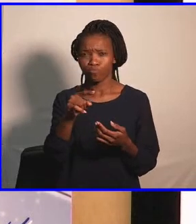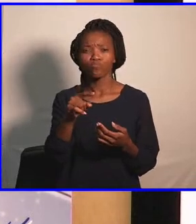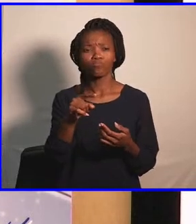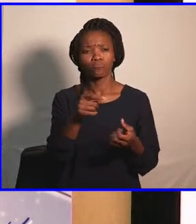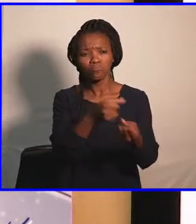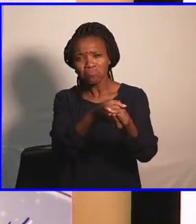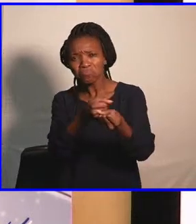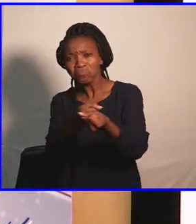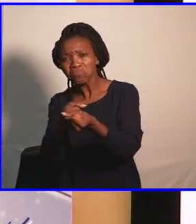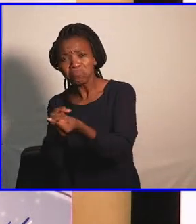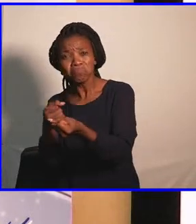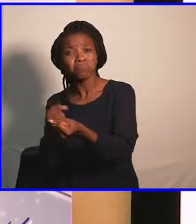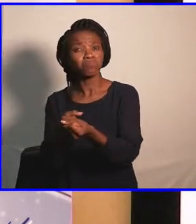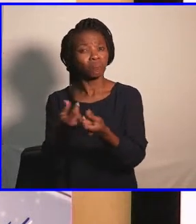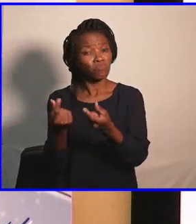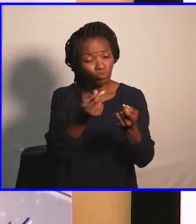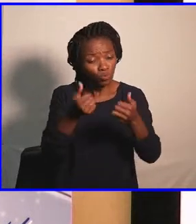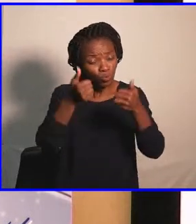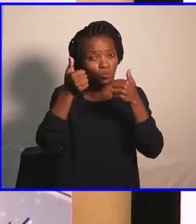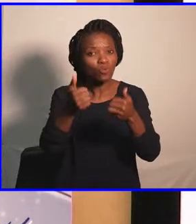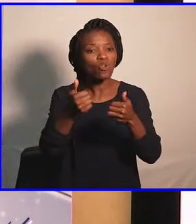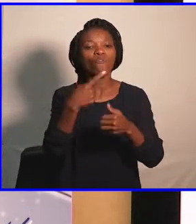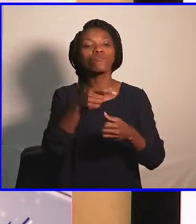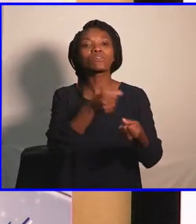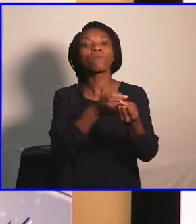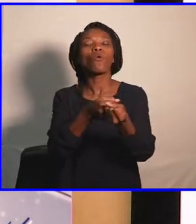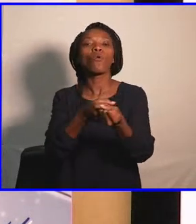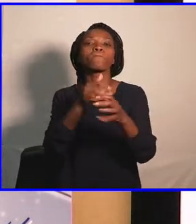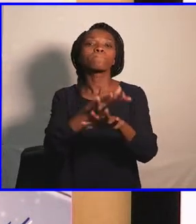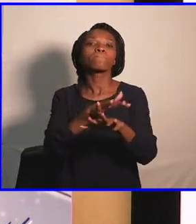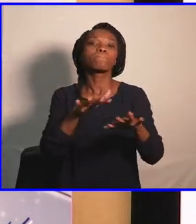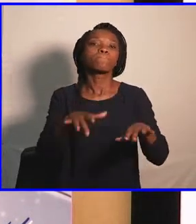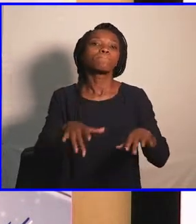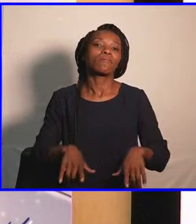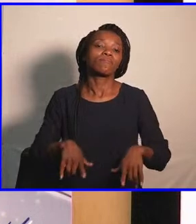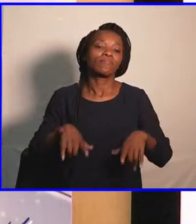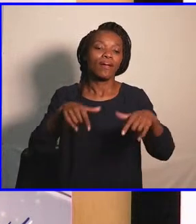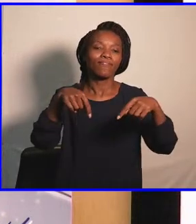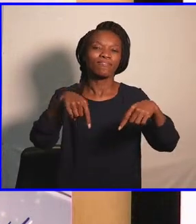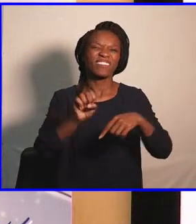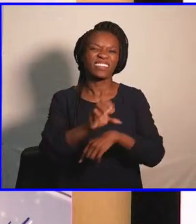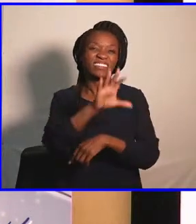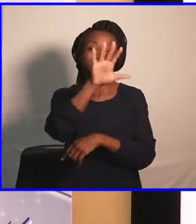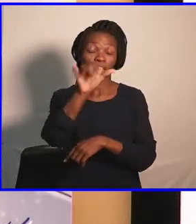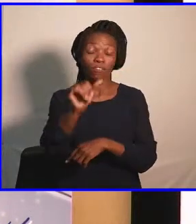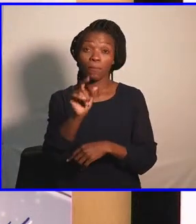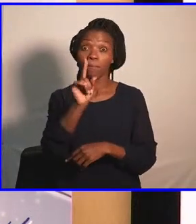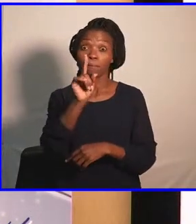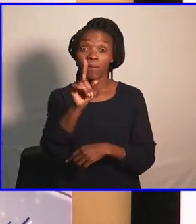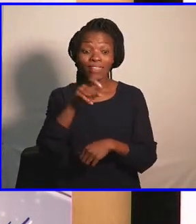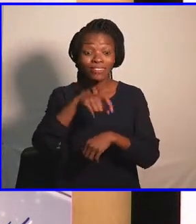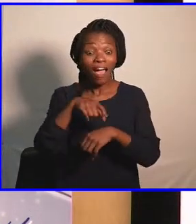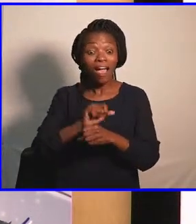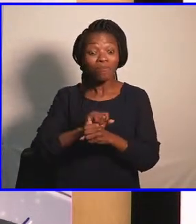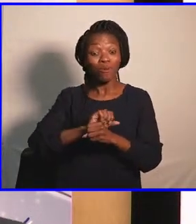use to support the lives of South Africans. But during the COVID-19